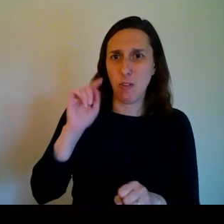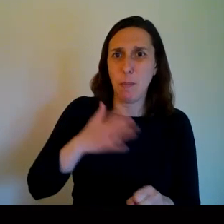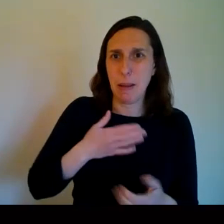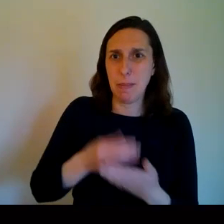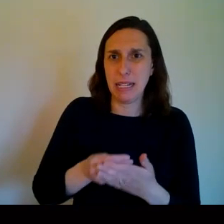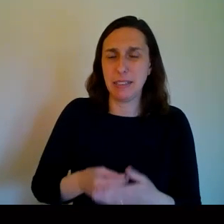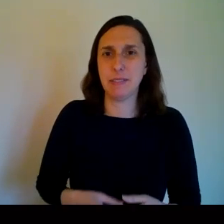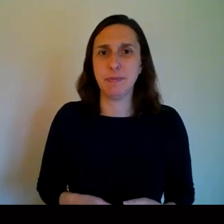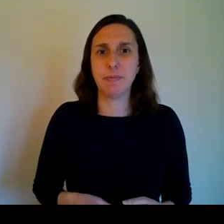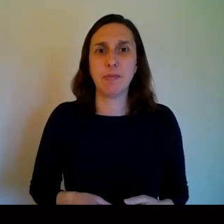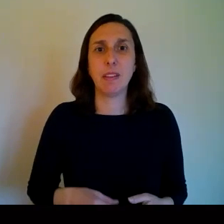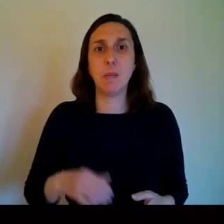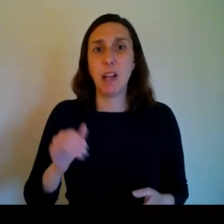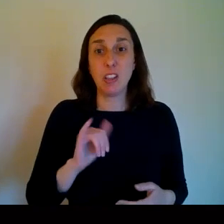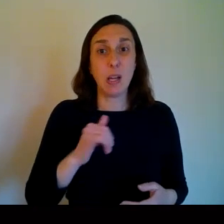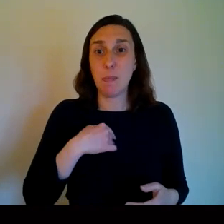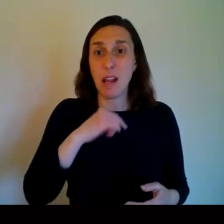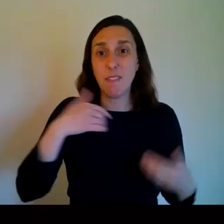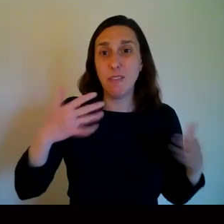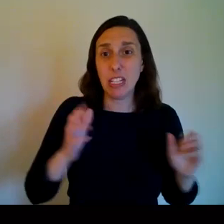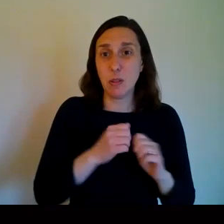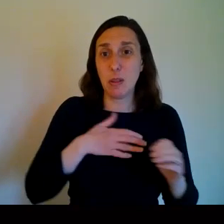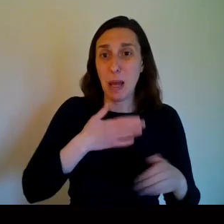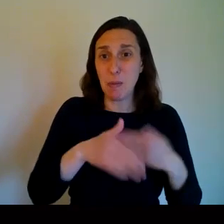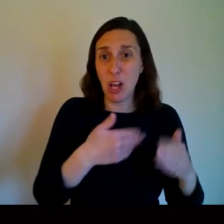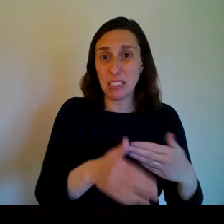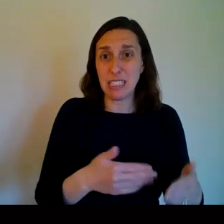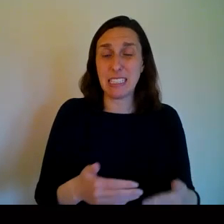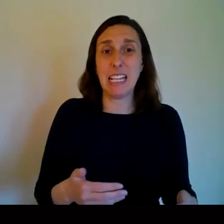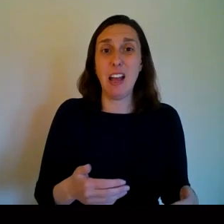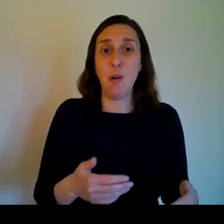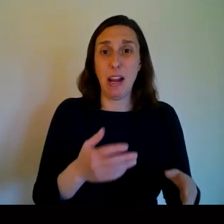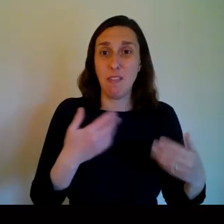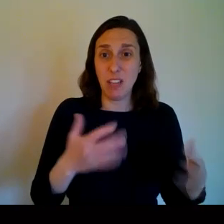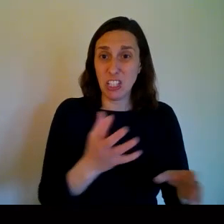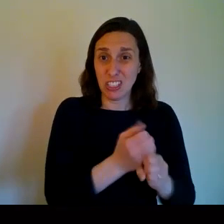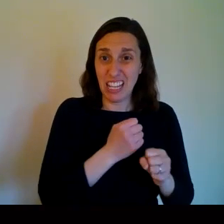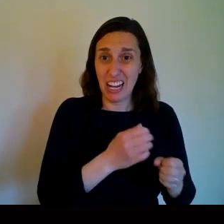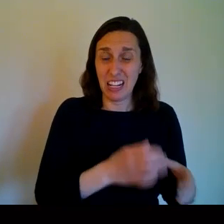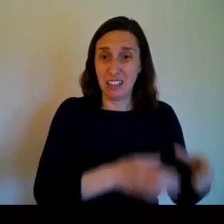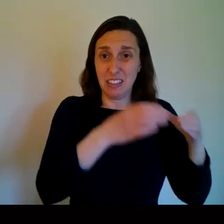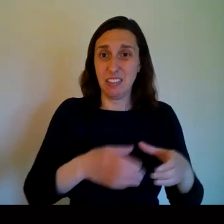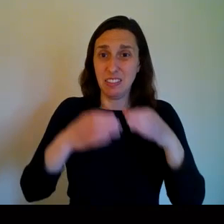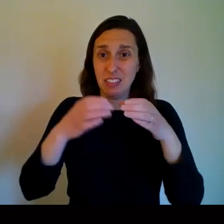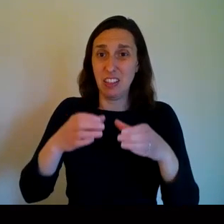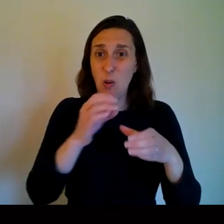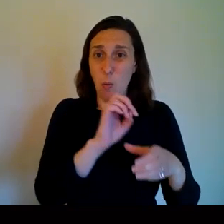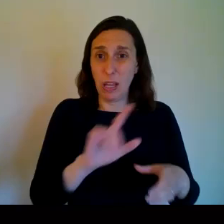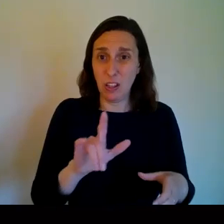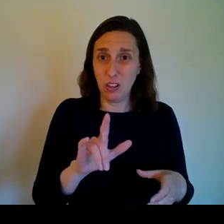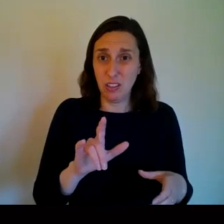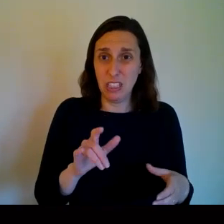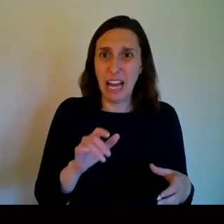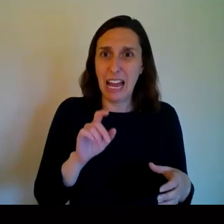done with the process. Once I get those barrels of oil, I want to refine them into petroleum, because raw crude oil doesn't do me much